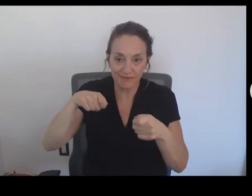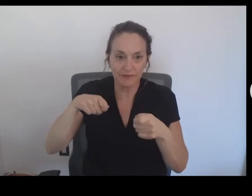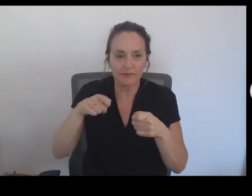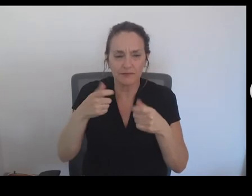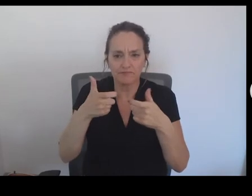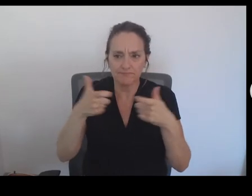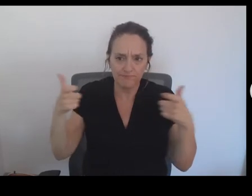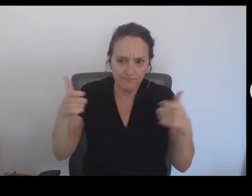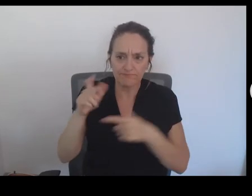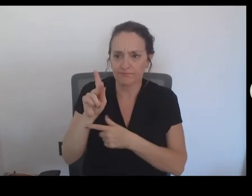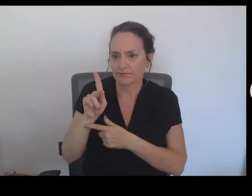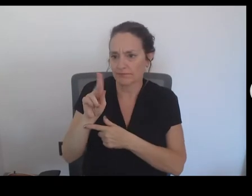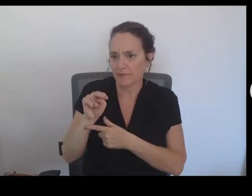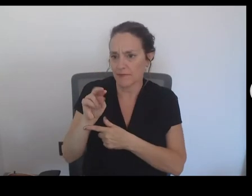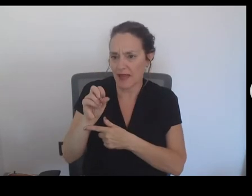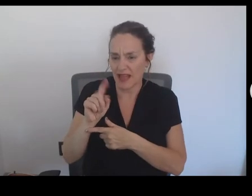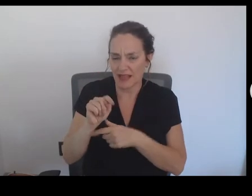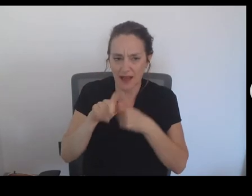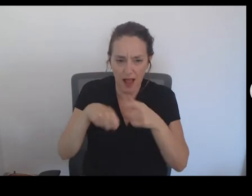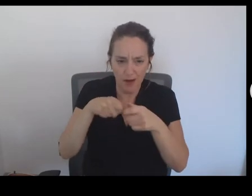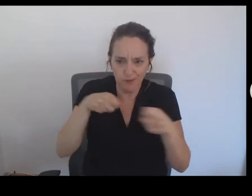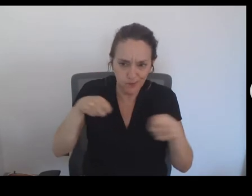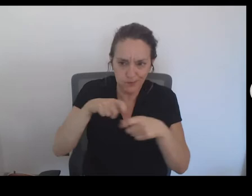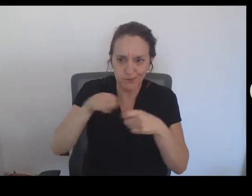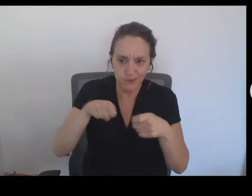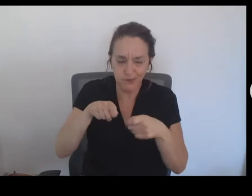knot in the end of your yarn.